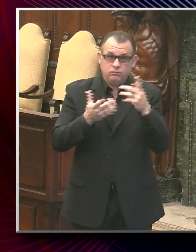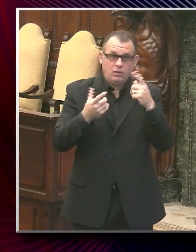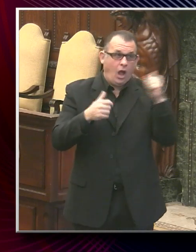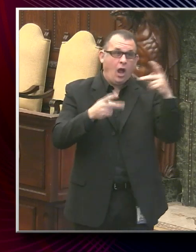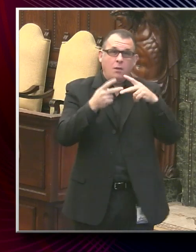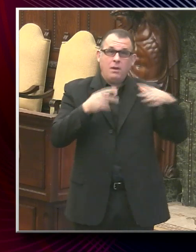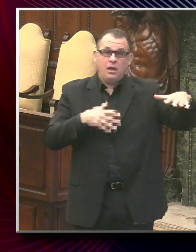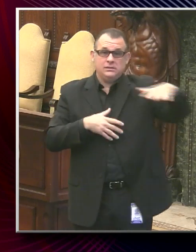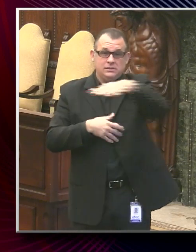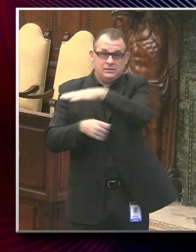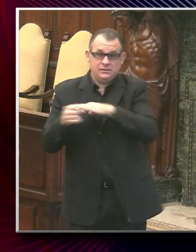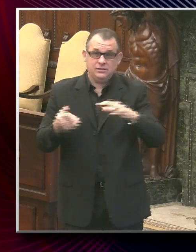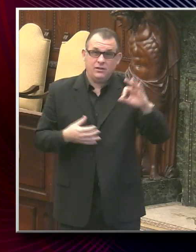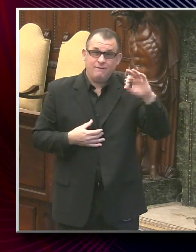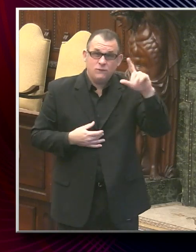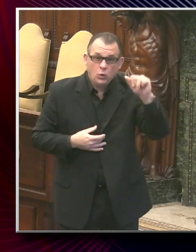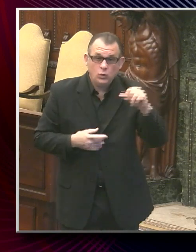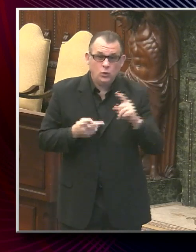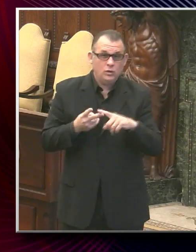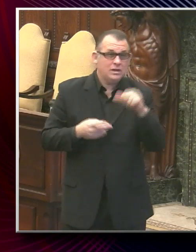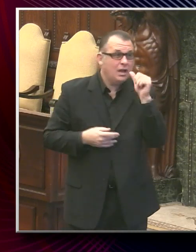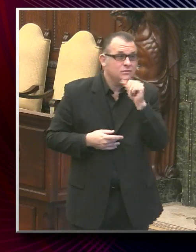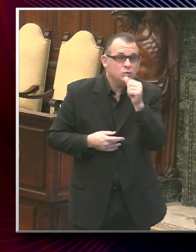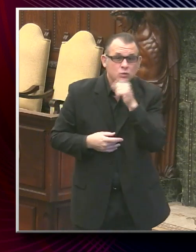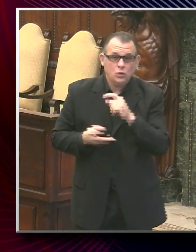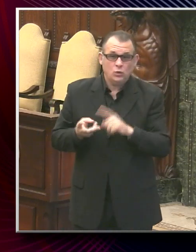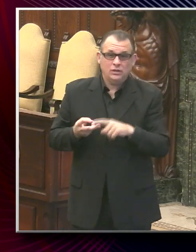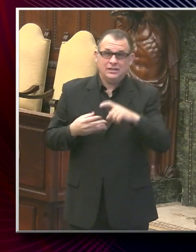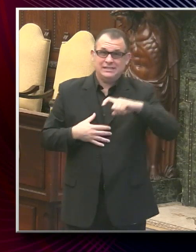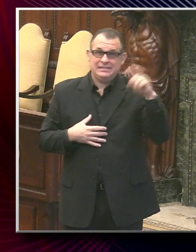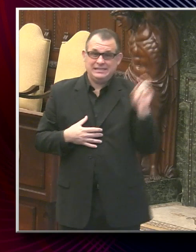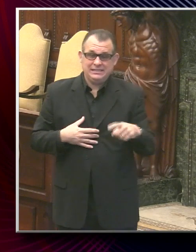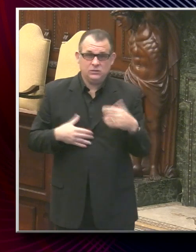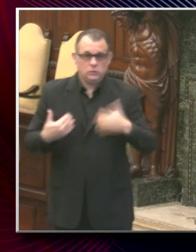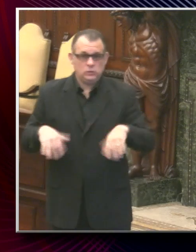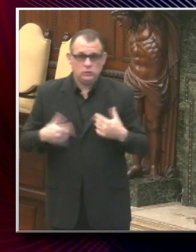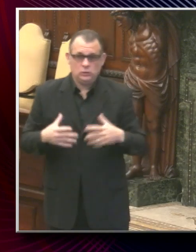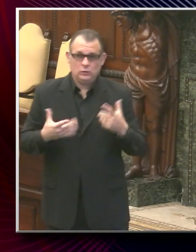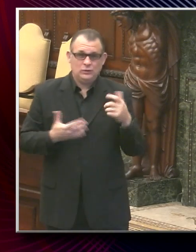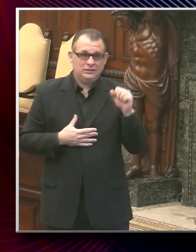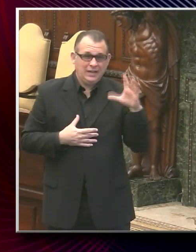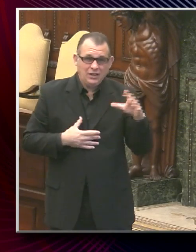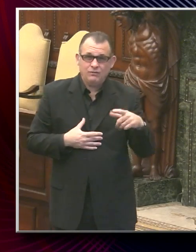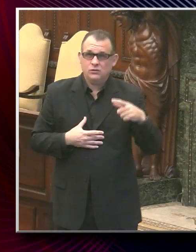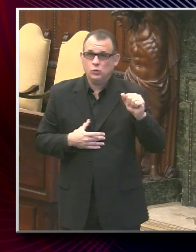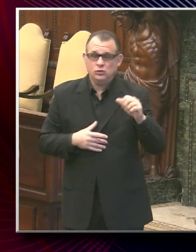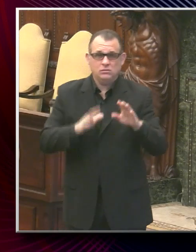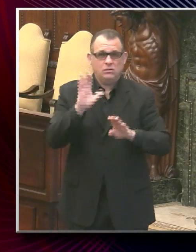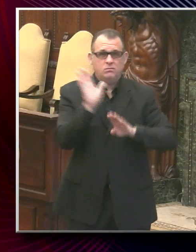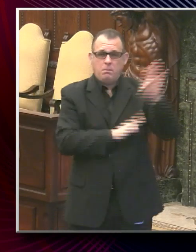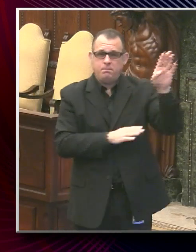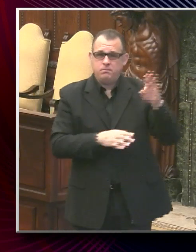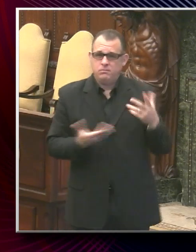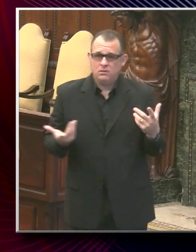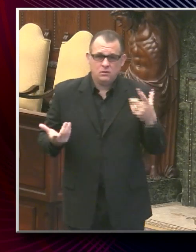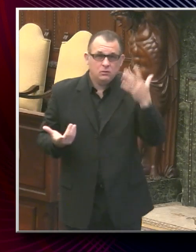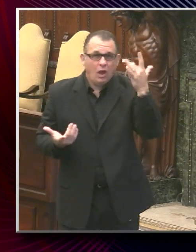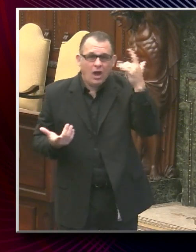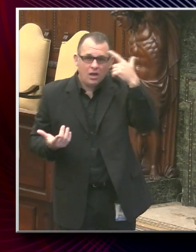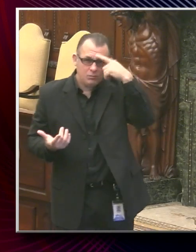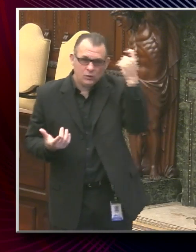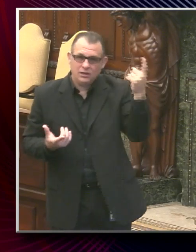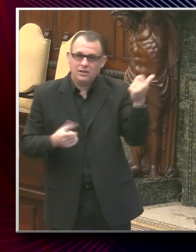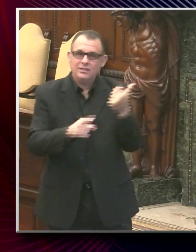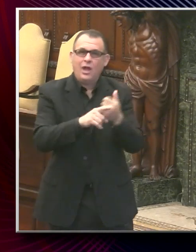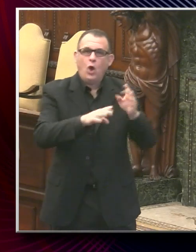and Arizona, Texas, South Carolina, and Georgia, places that opened up early and that opened up, to my mind,